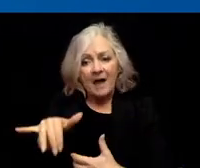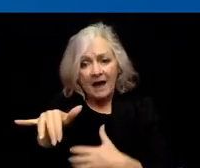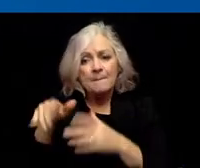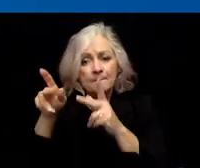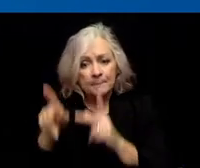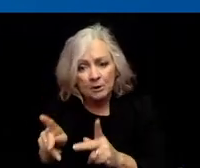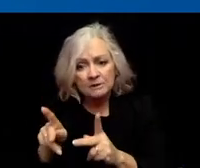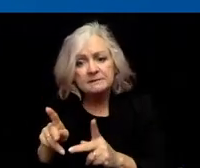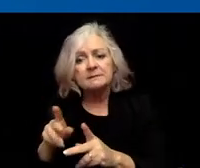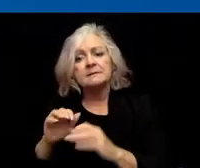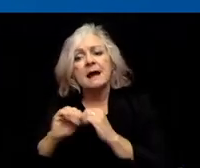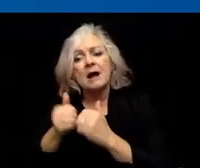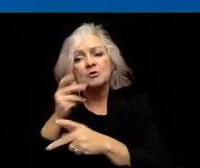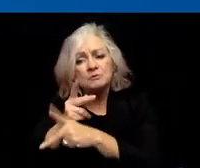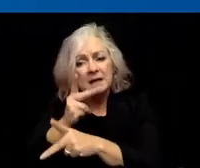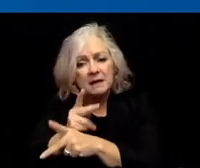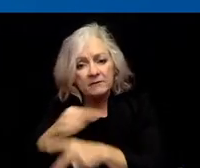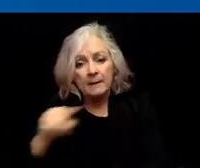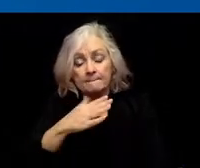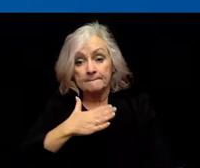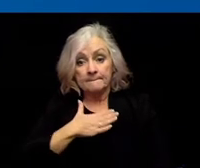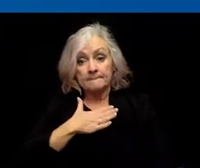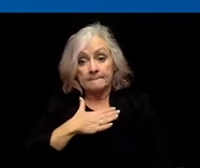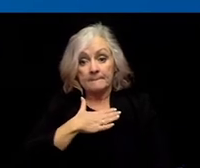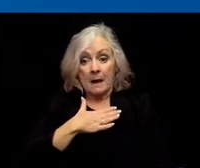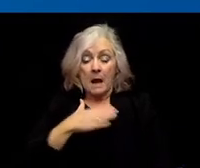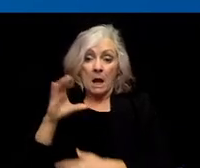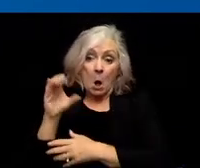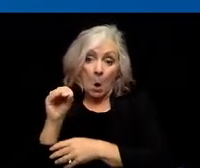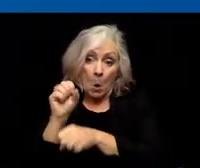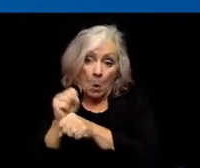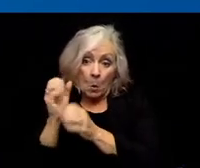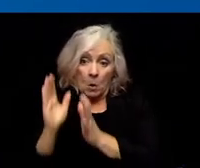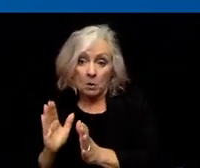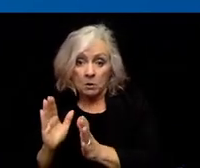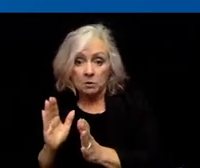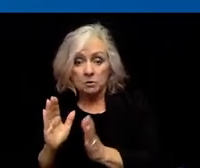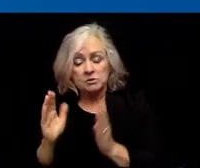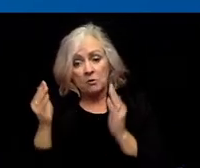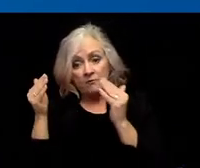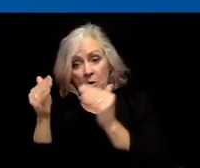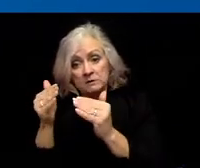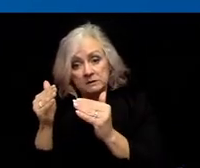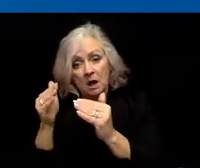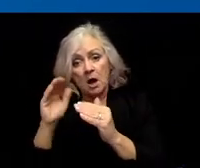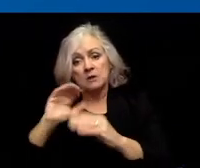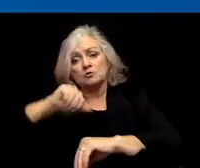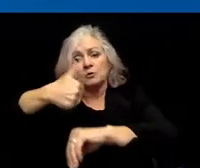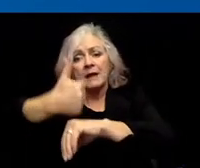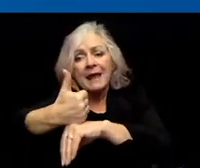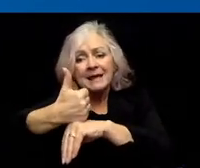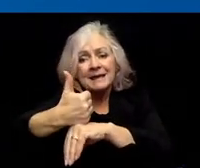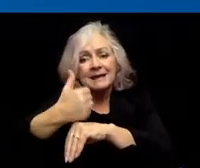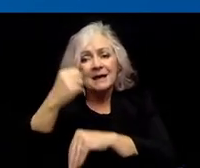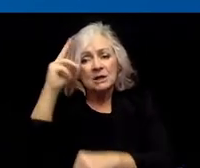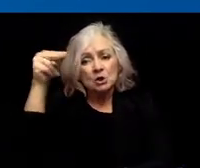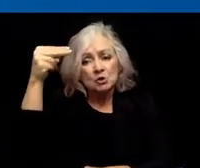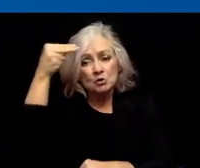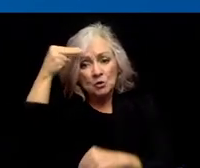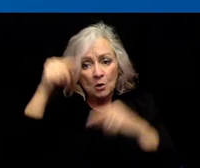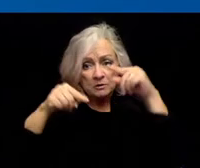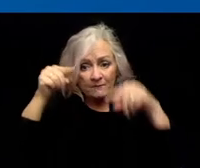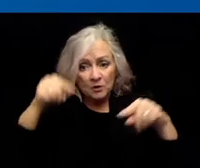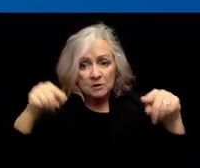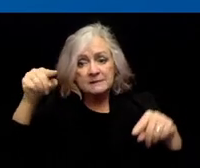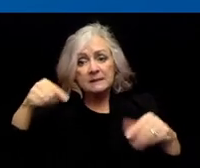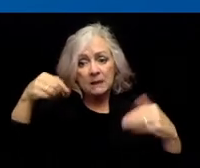my colleagues and I at UCLA are really invested in creating a neurodiversity-oriented approach to healthcare for people with ID.